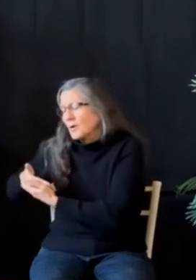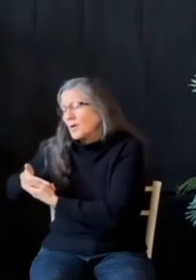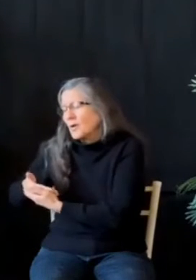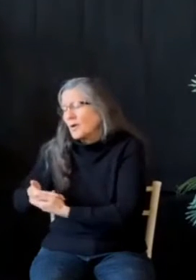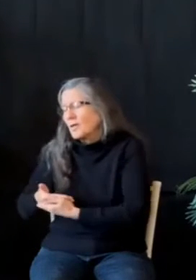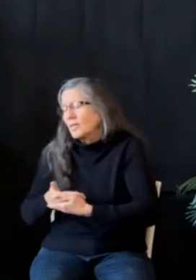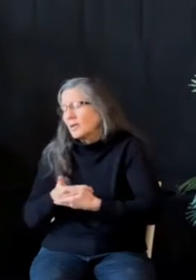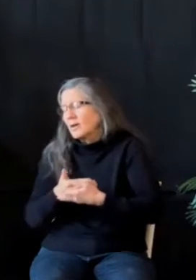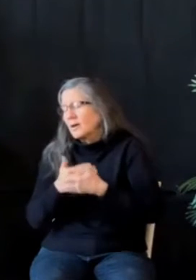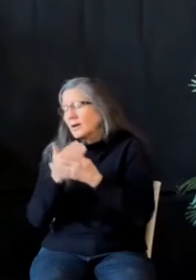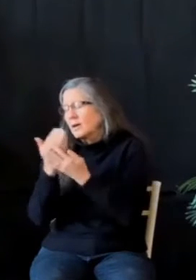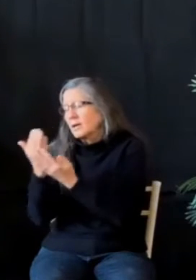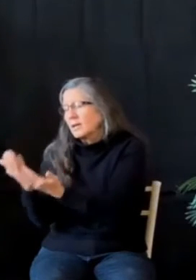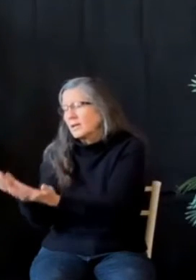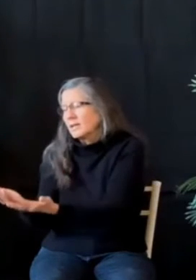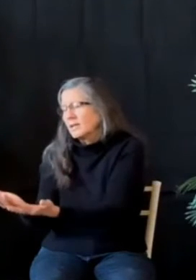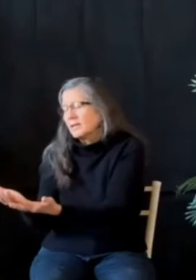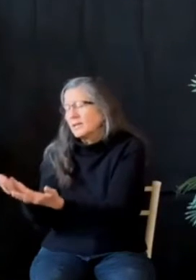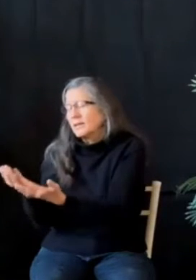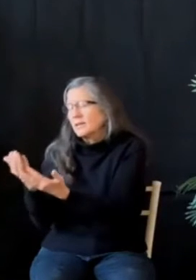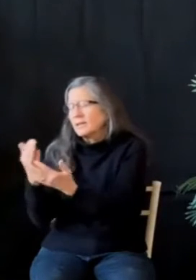asleep on the